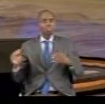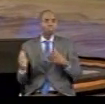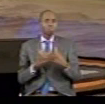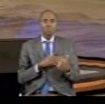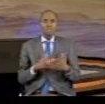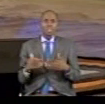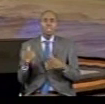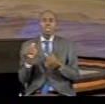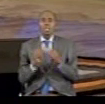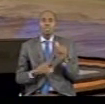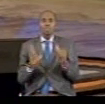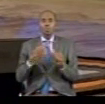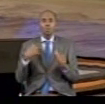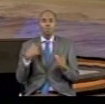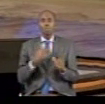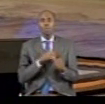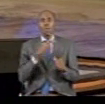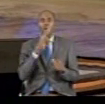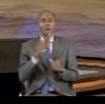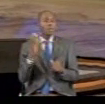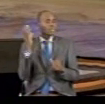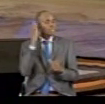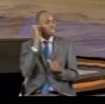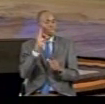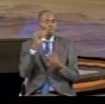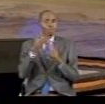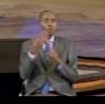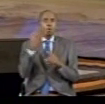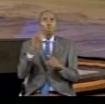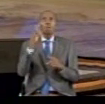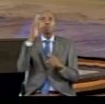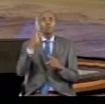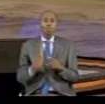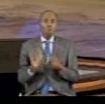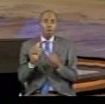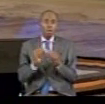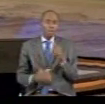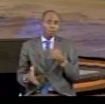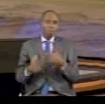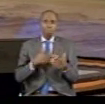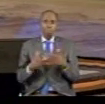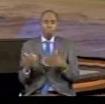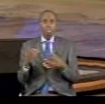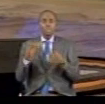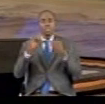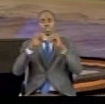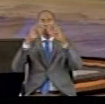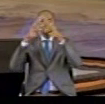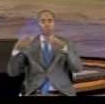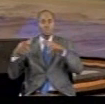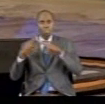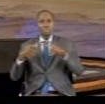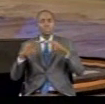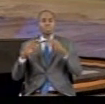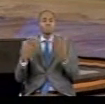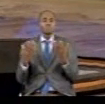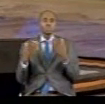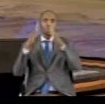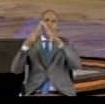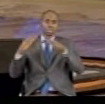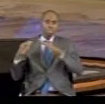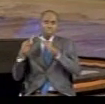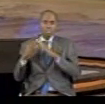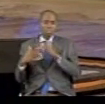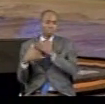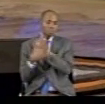everywhere we're hearing the word of God now, whithersoever he entered into villages or cities or country, they